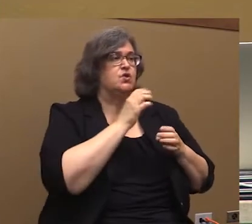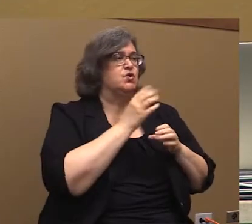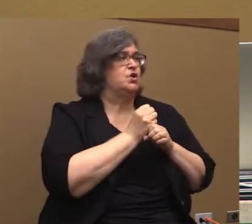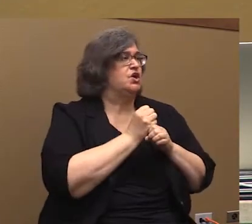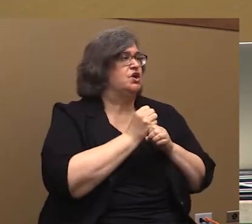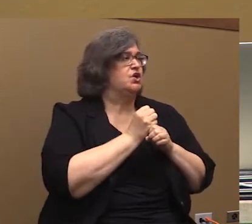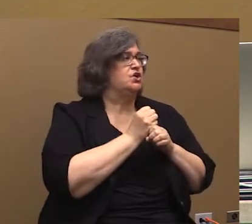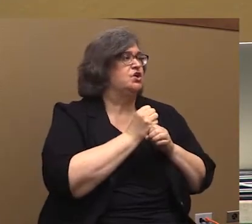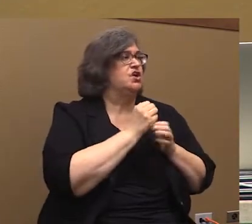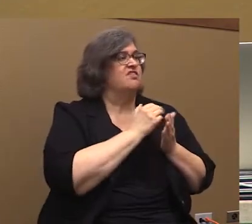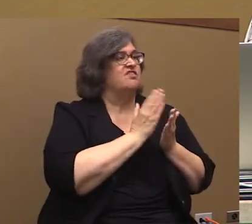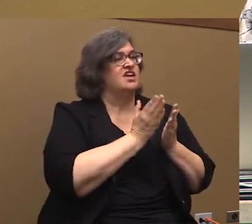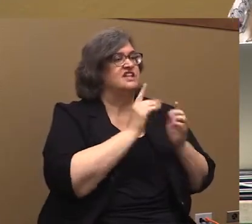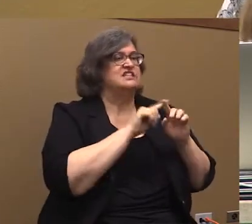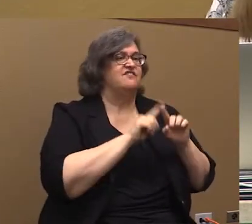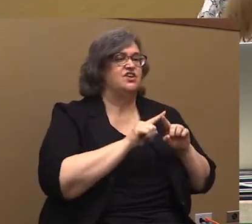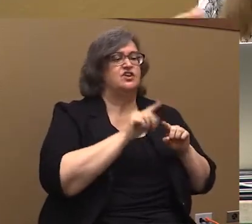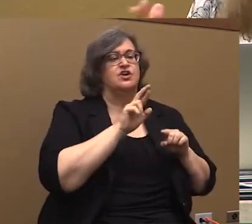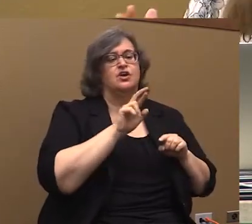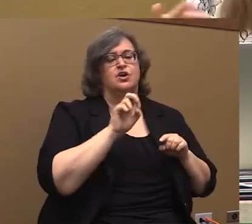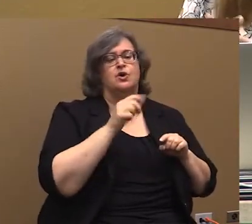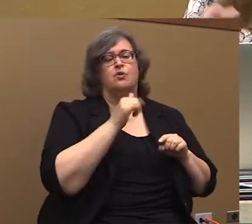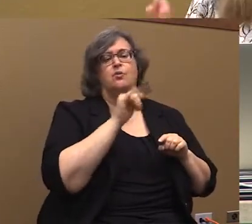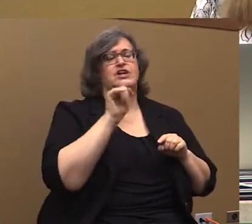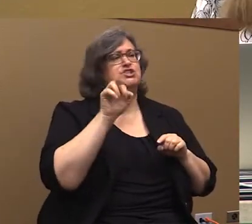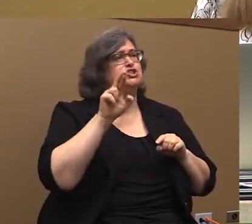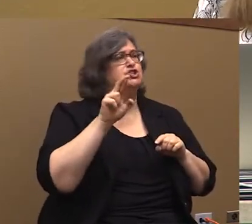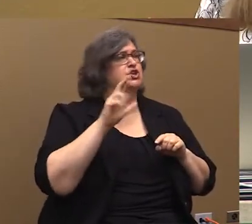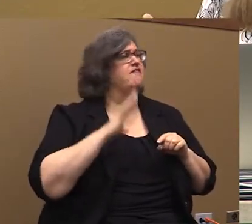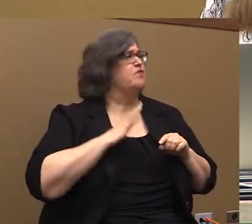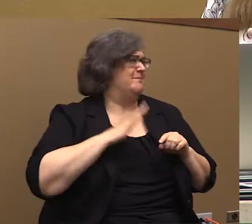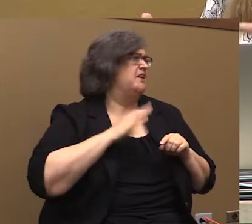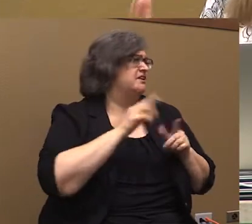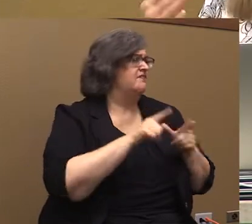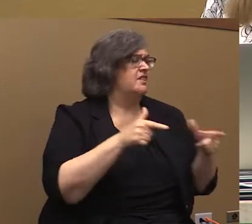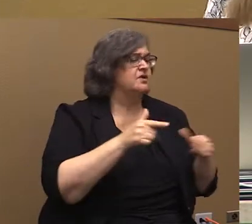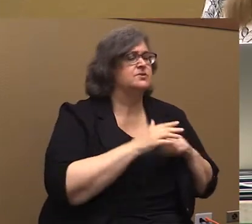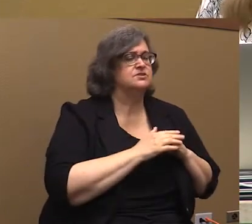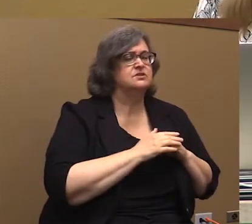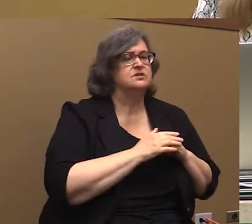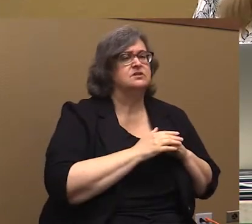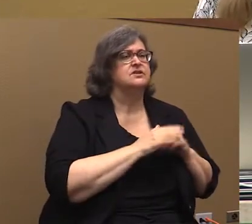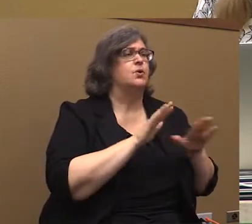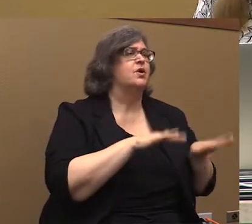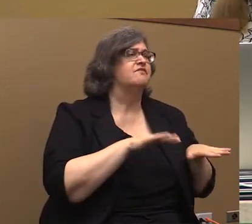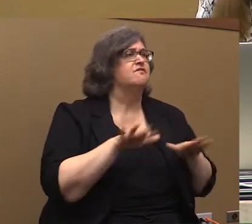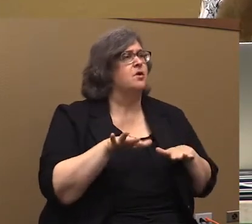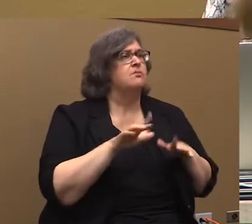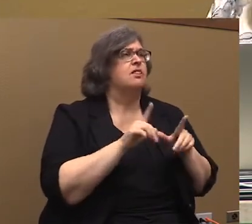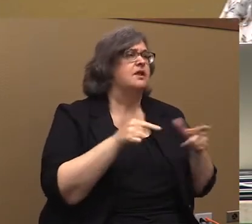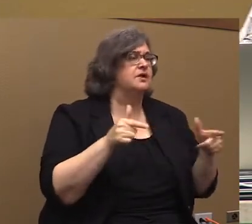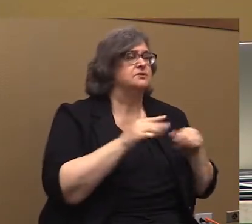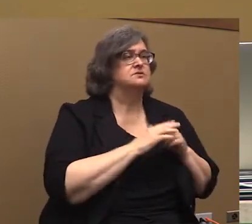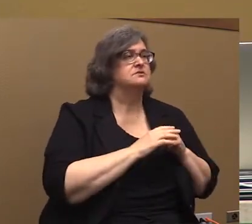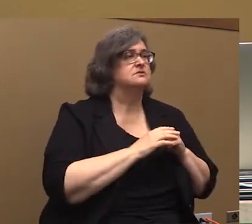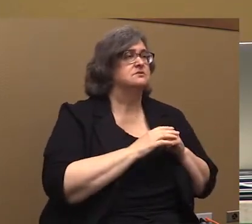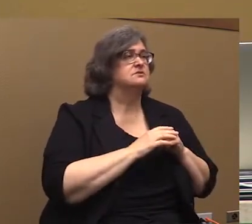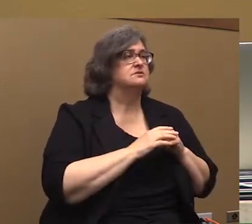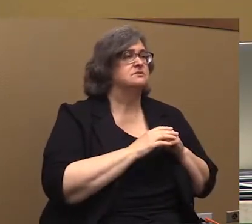if they're not getting the register shifts, the formality of the language,